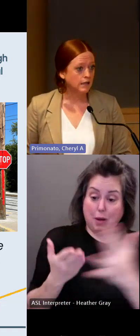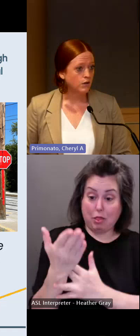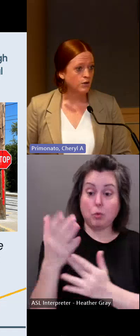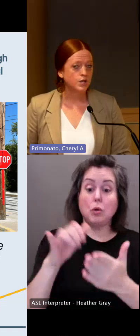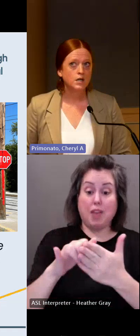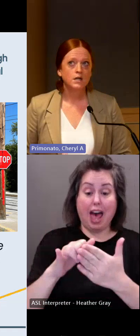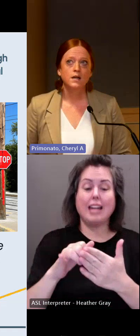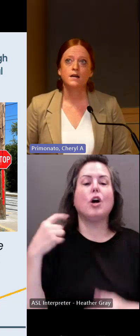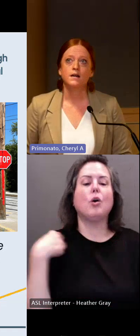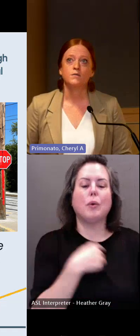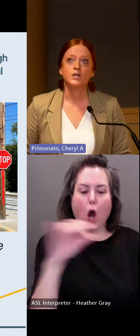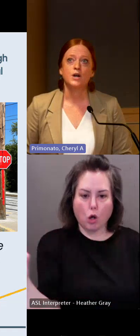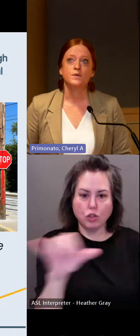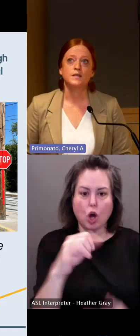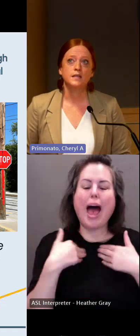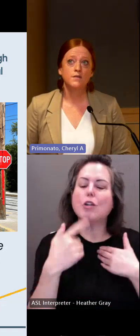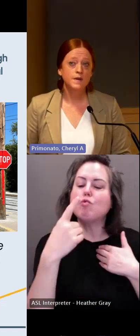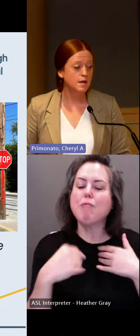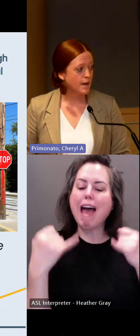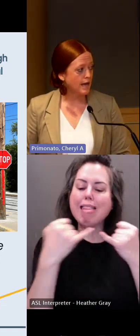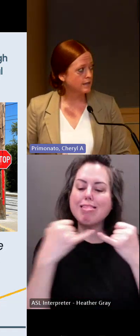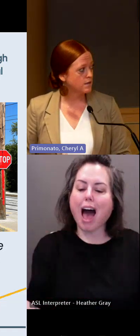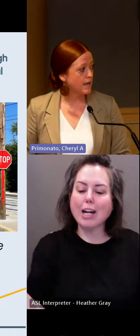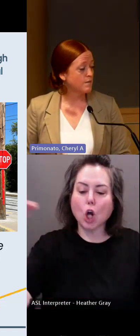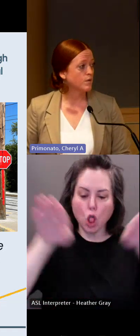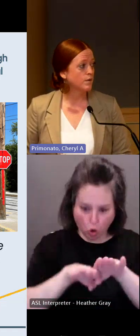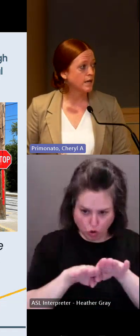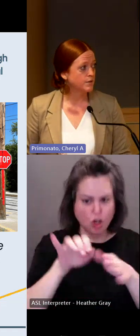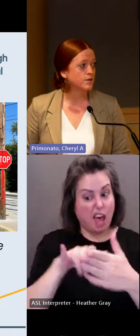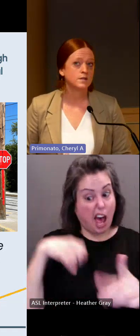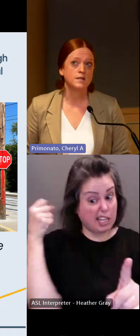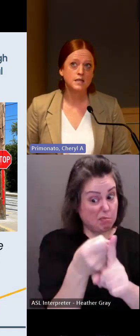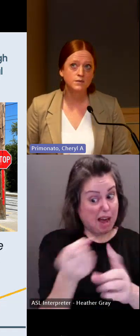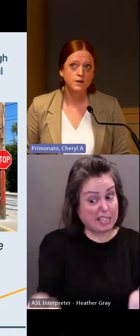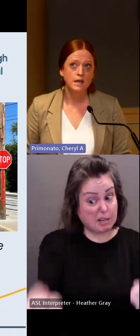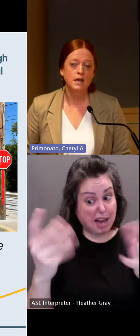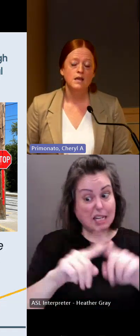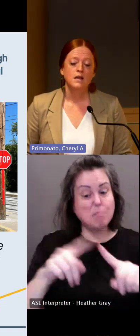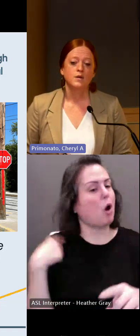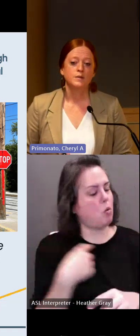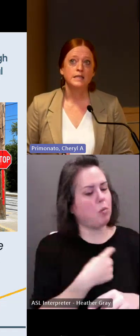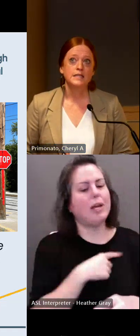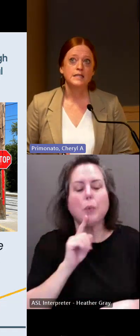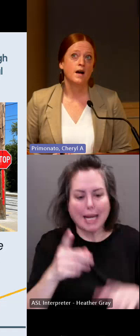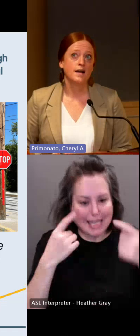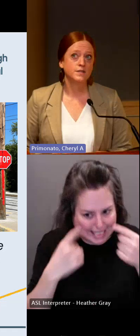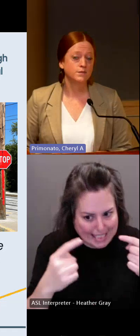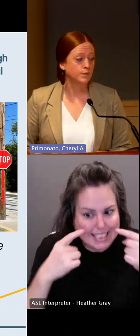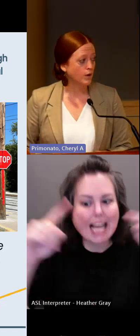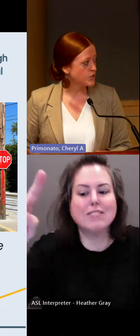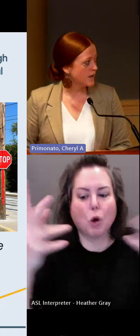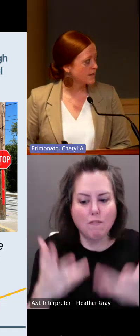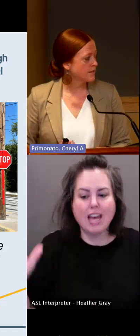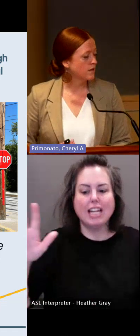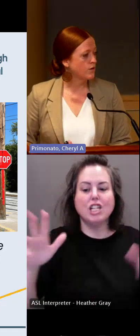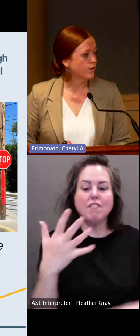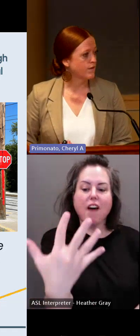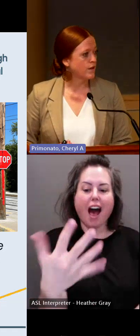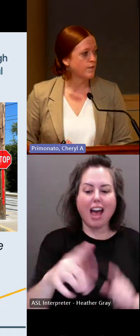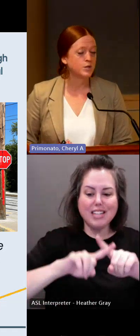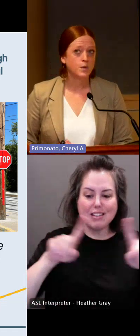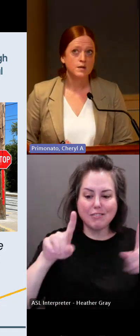our red line closure, which I know was a significant impact to many, but we were able to successfully complete 5 different